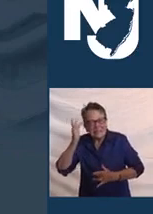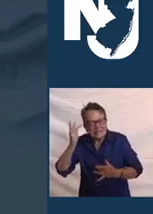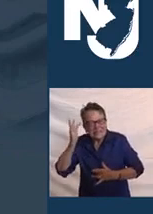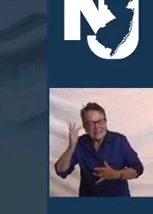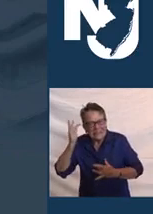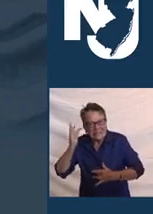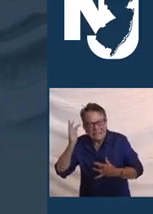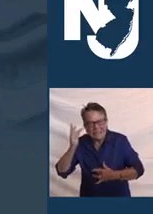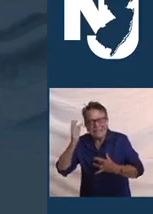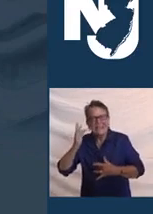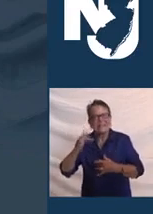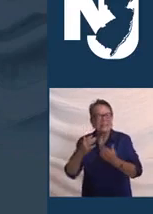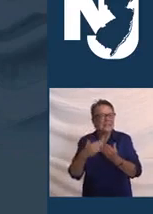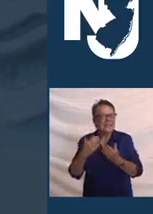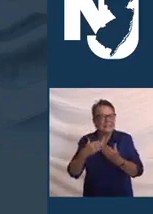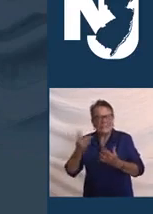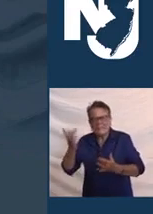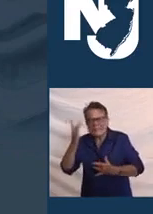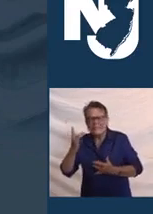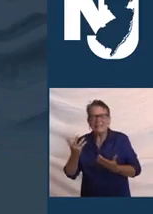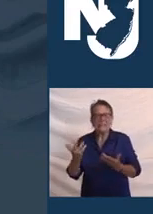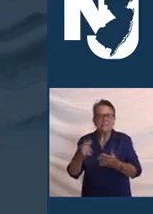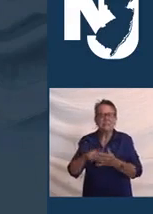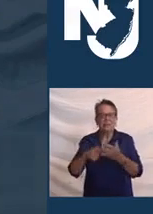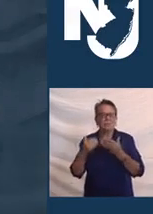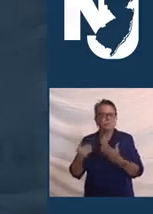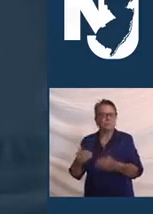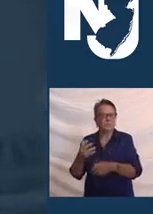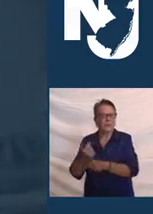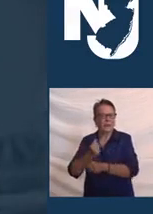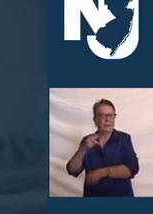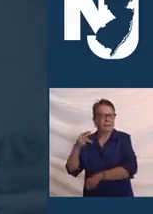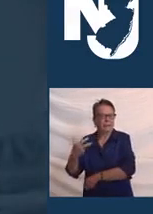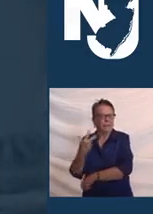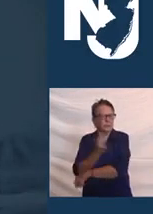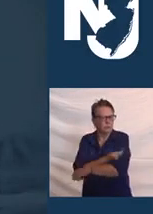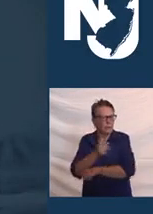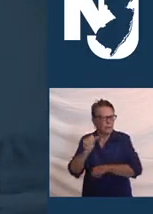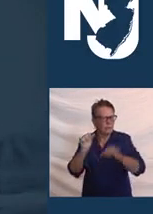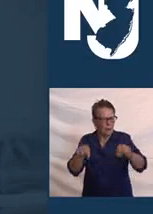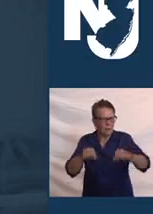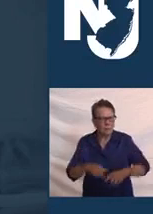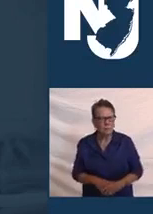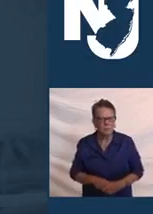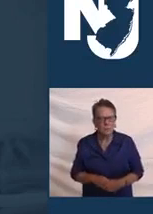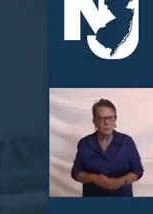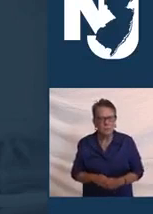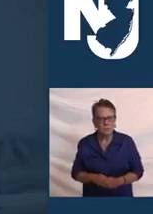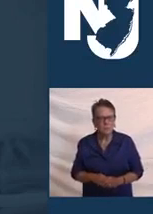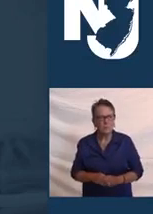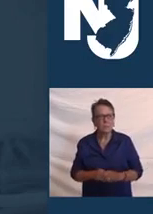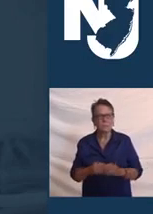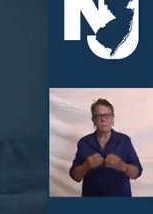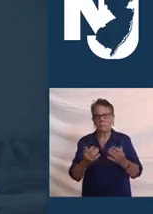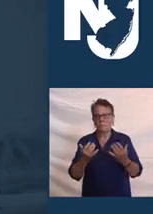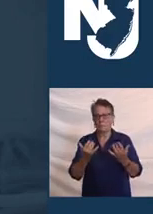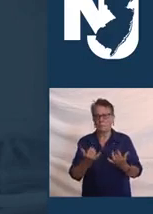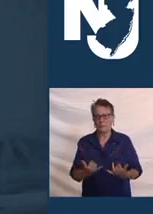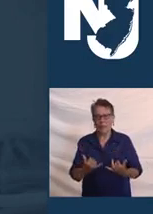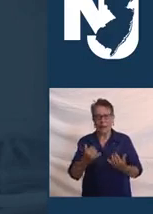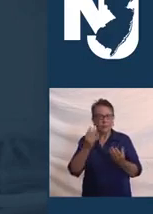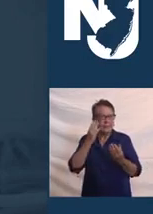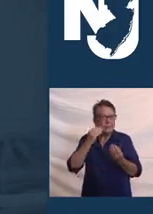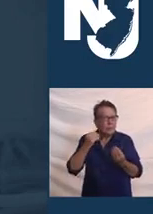dose. With that, let's review the latest data from Dr. Ed's team on vaccine breakthrough